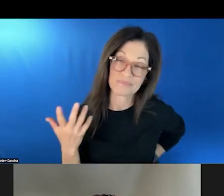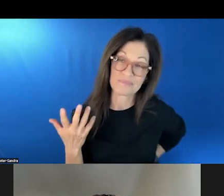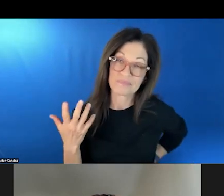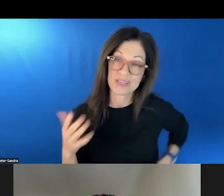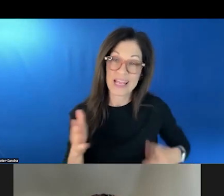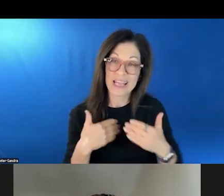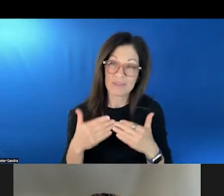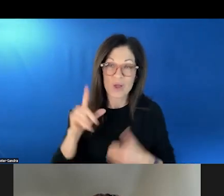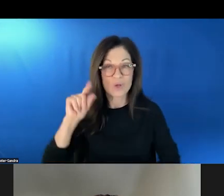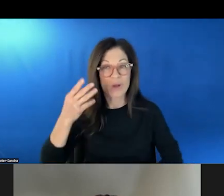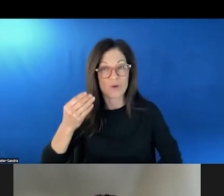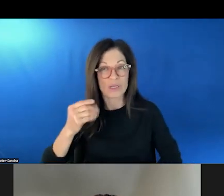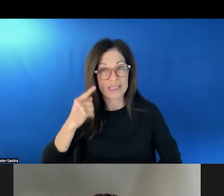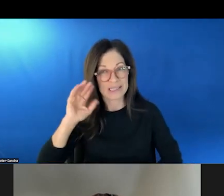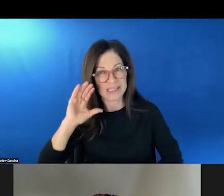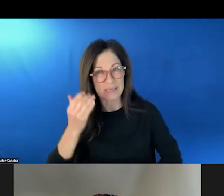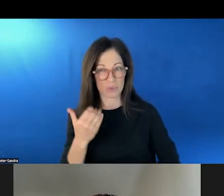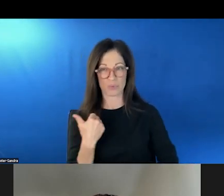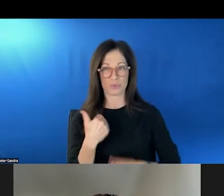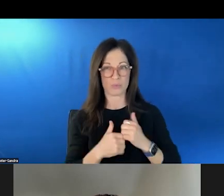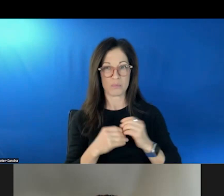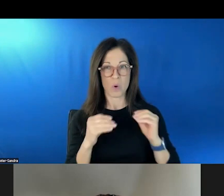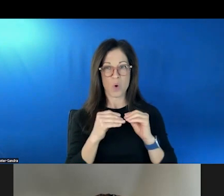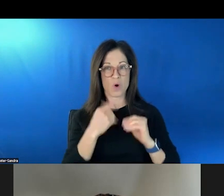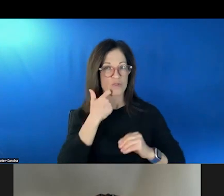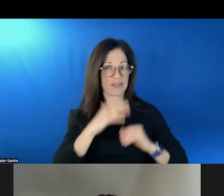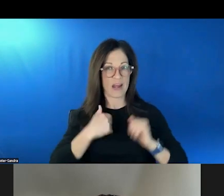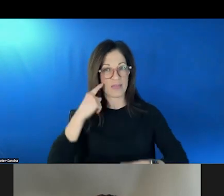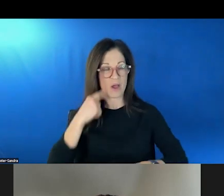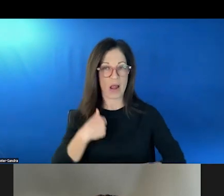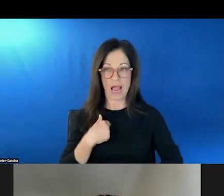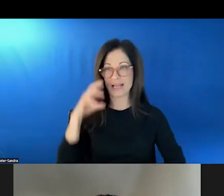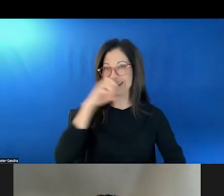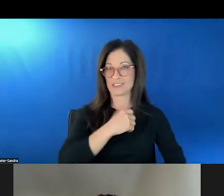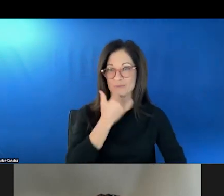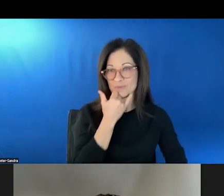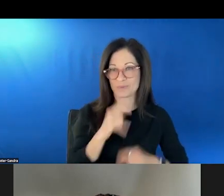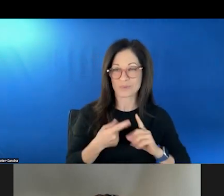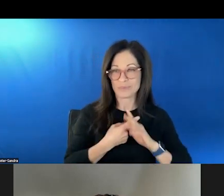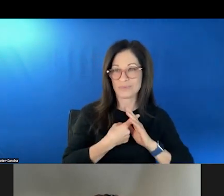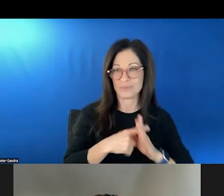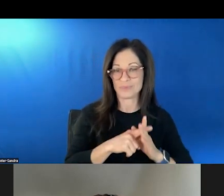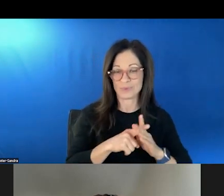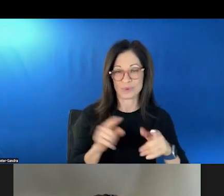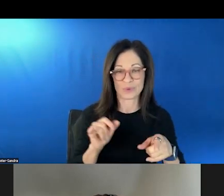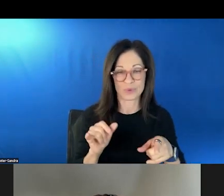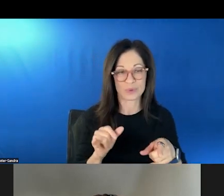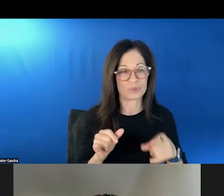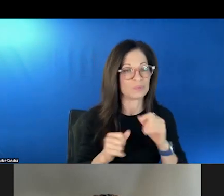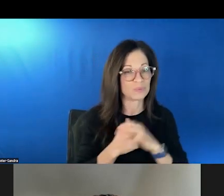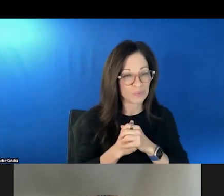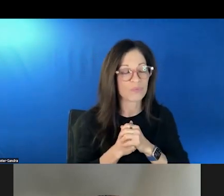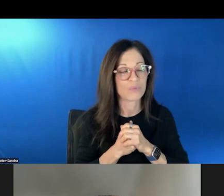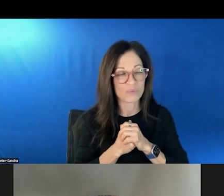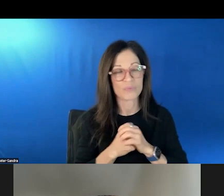2014 seems actually significantly more recent than I thought, I got this question wrong when I was asked during the prep. So Thank you